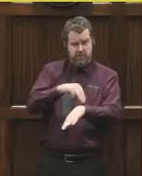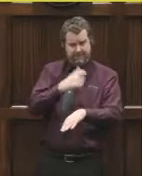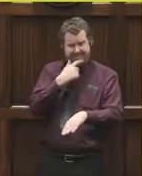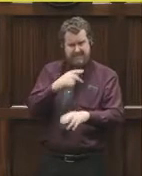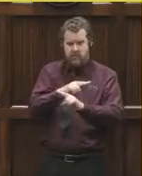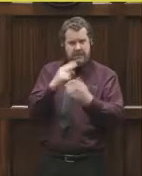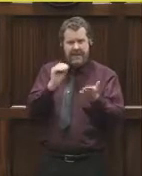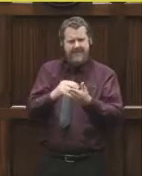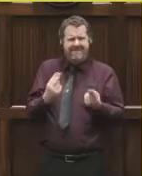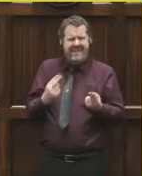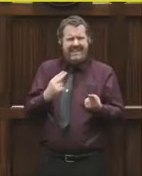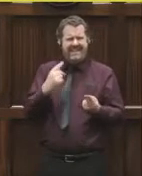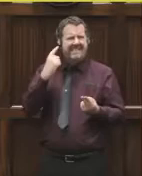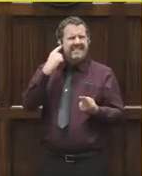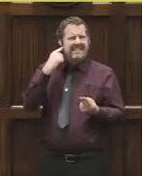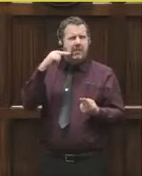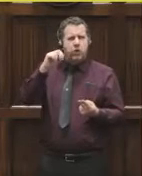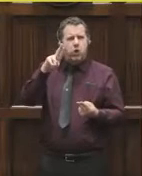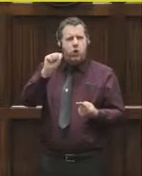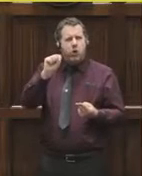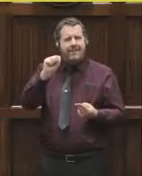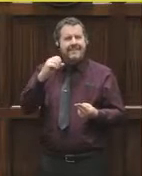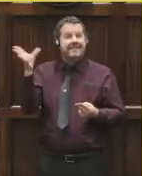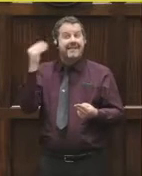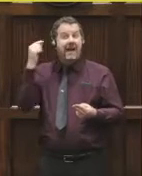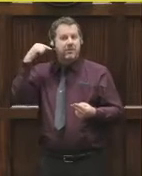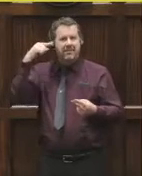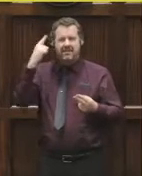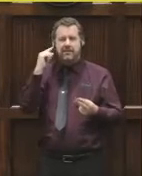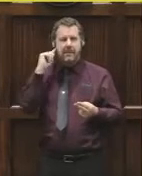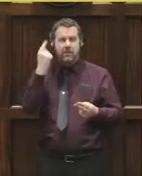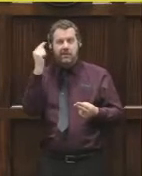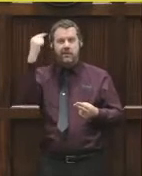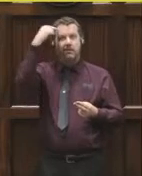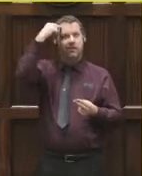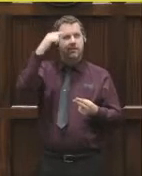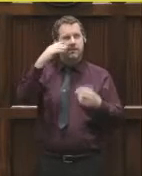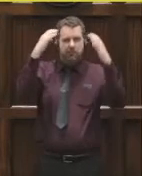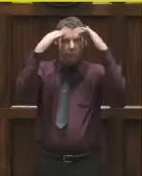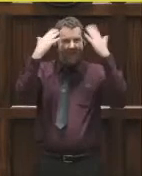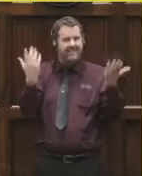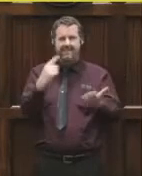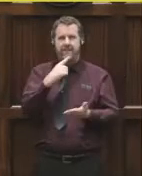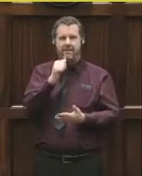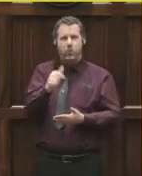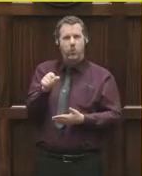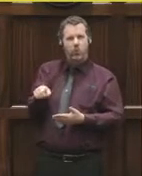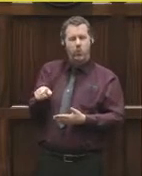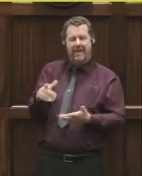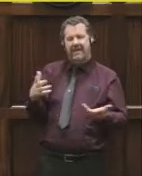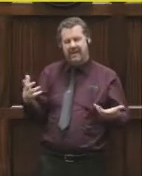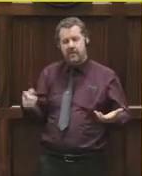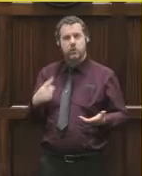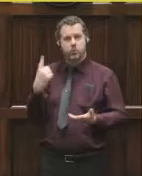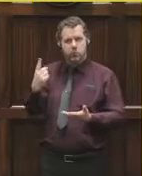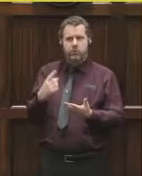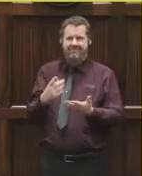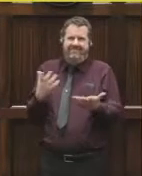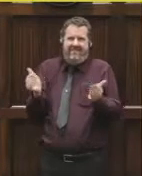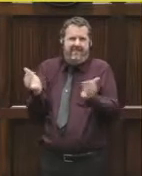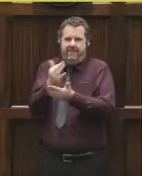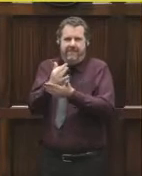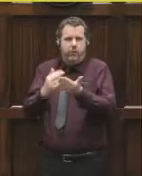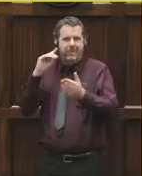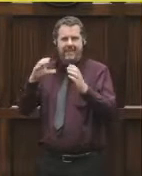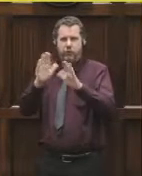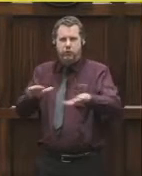auditory nerves that transmit sound information from his middle ear to his brain. It made him one of the handful of deaf children who cannot benefit